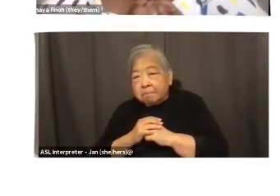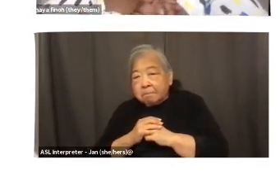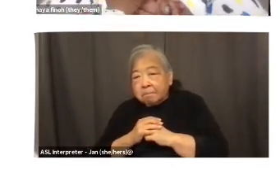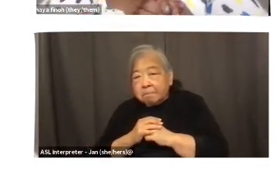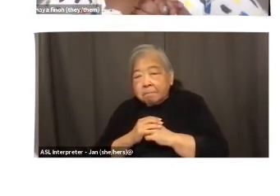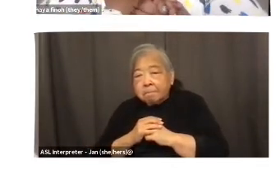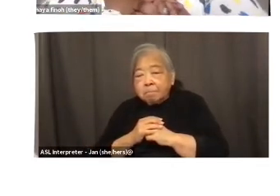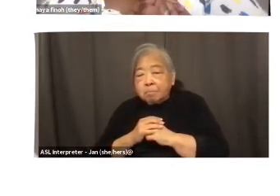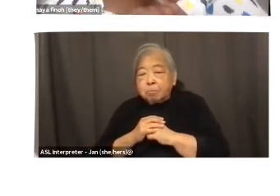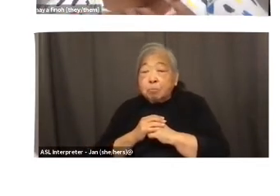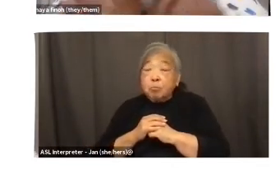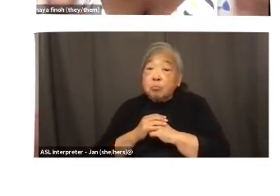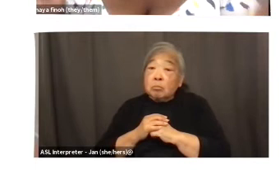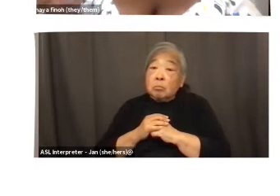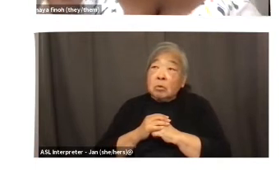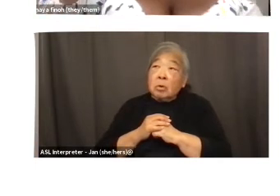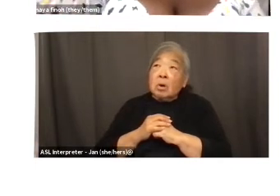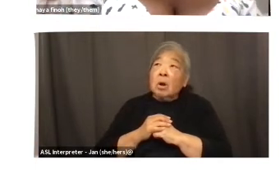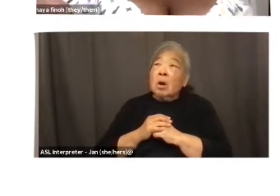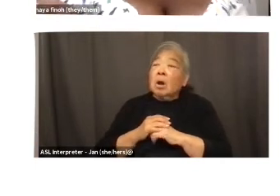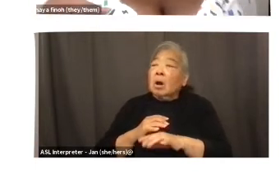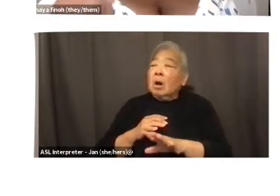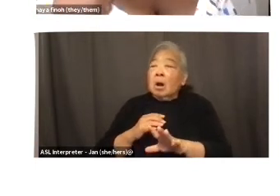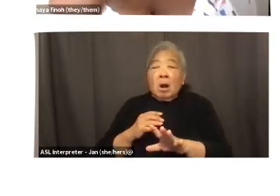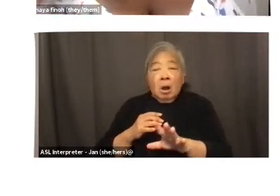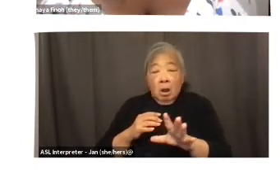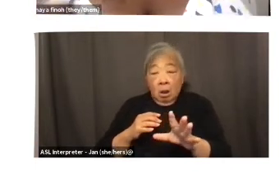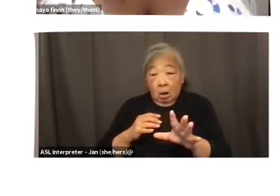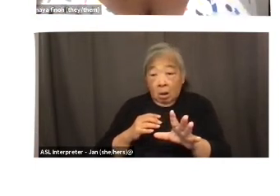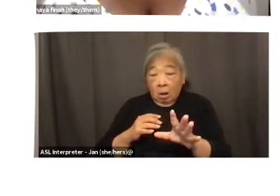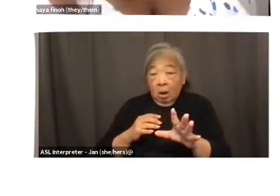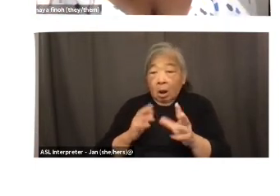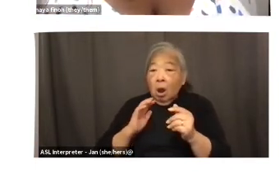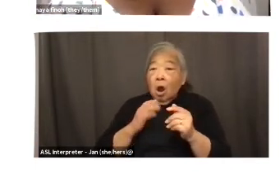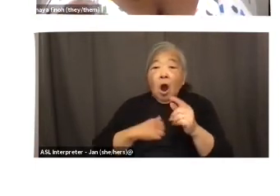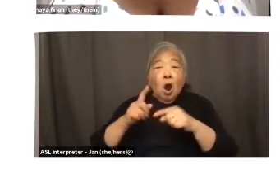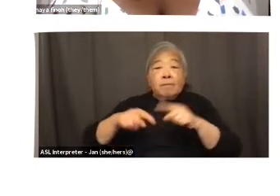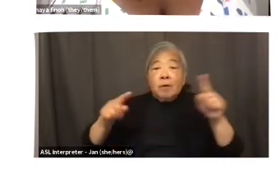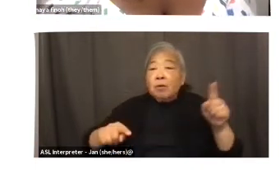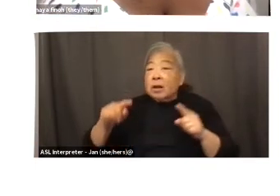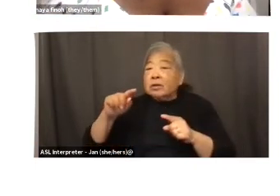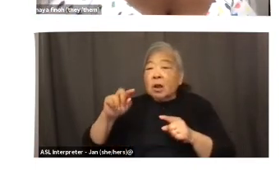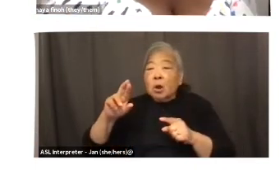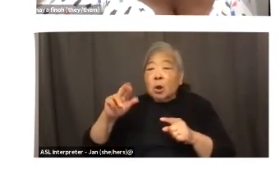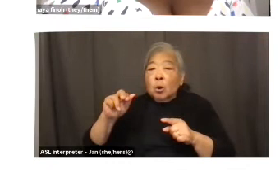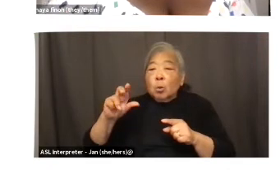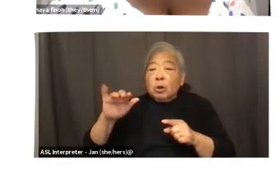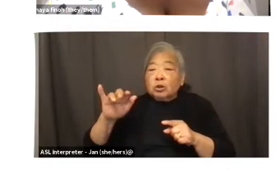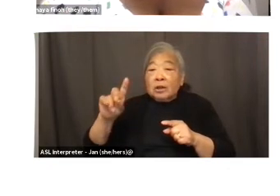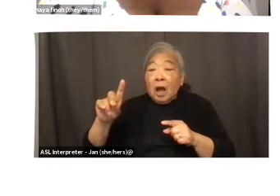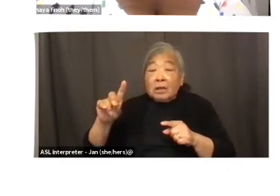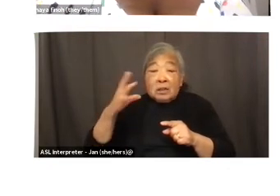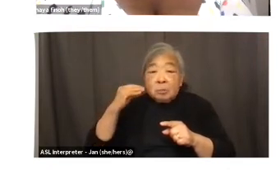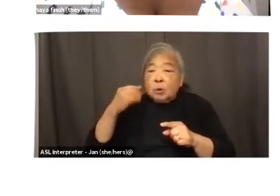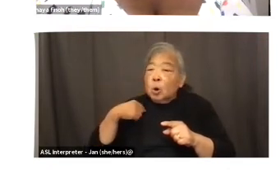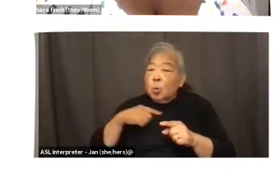So we have to refuse to flatten our various racialized experiences for some false sense of